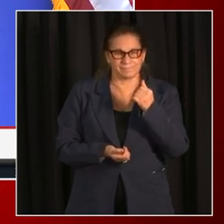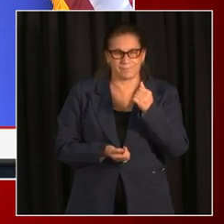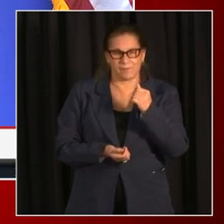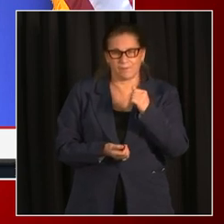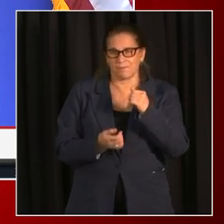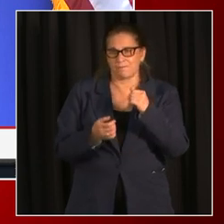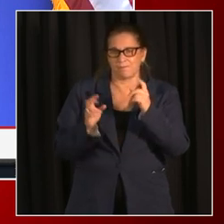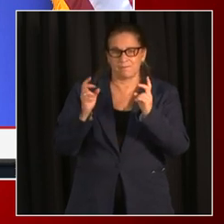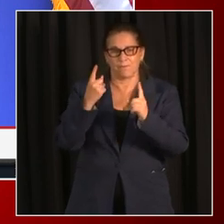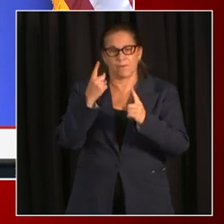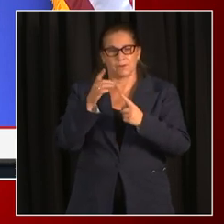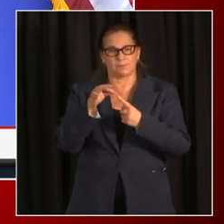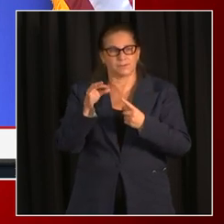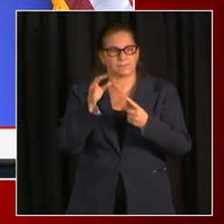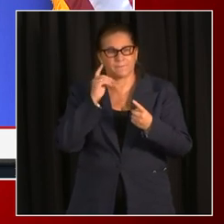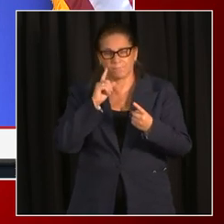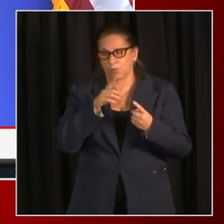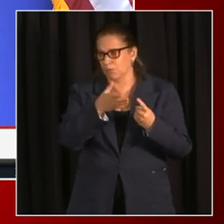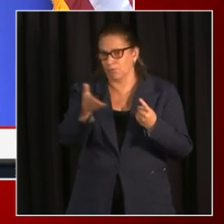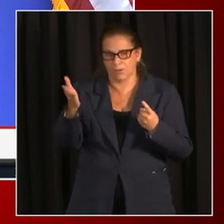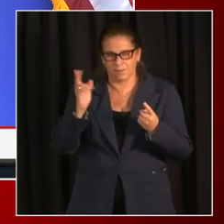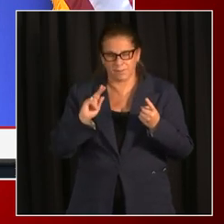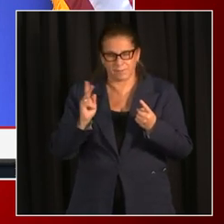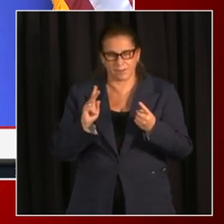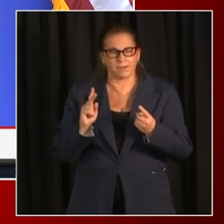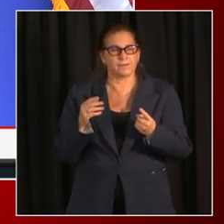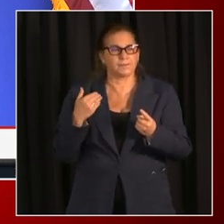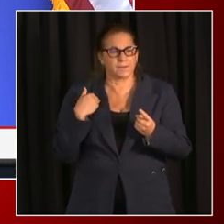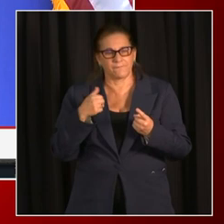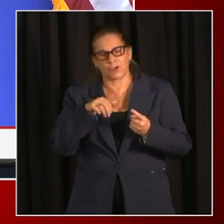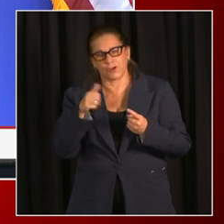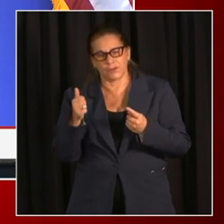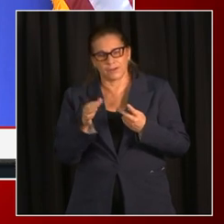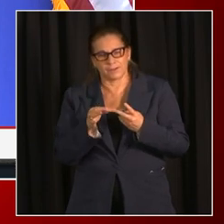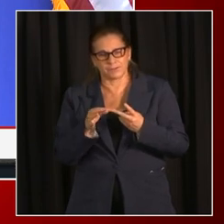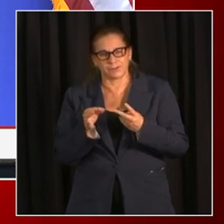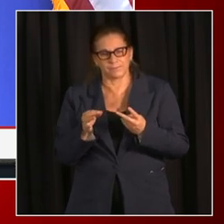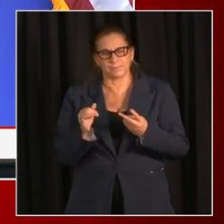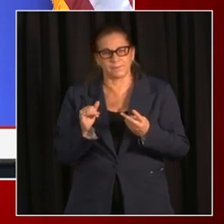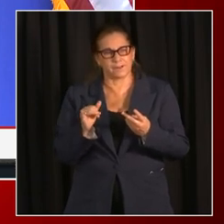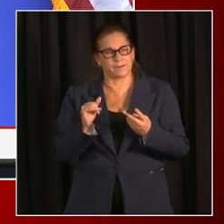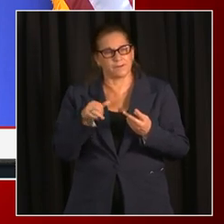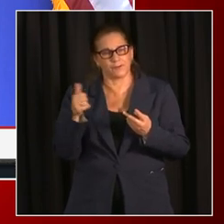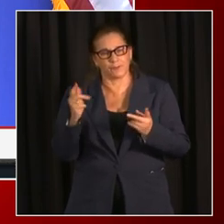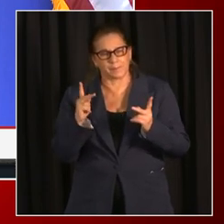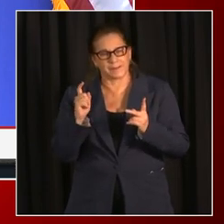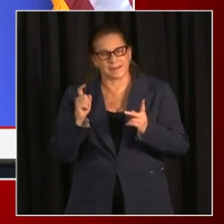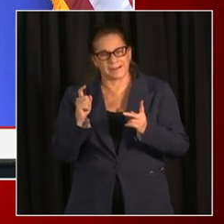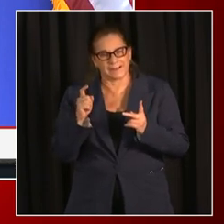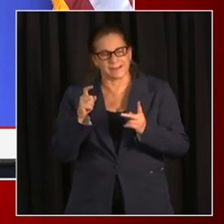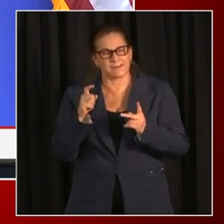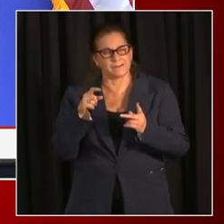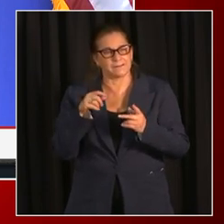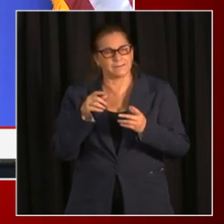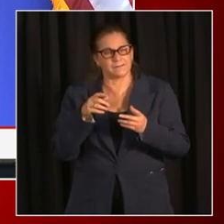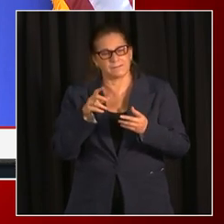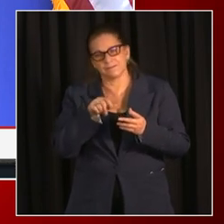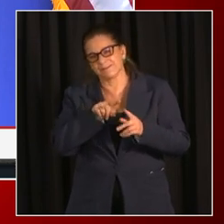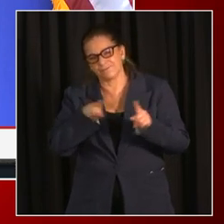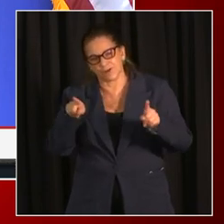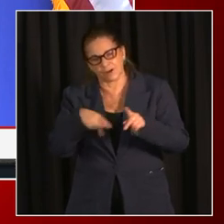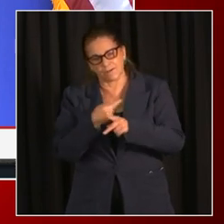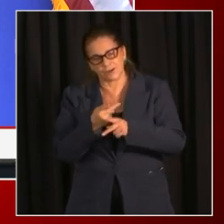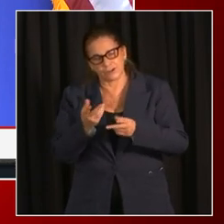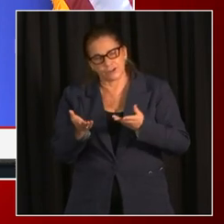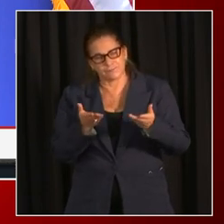existing diagnosis for their mental health or are already connected to services for substance use disorder and need